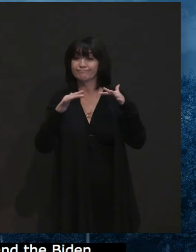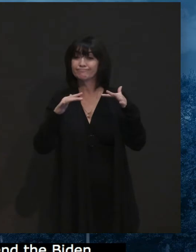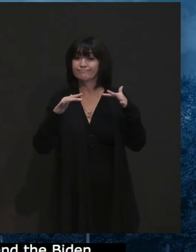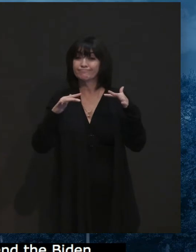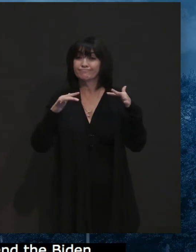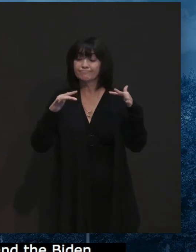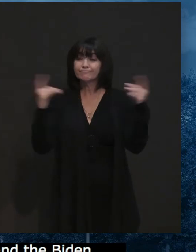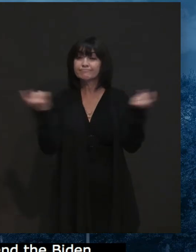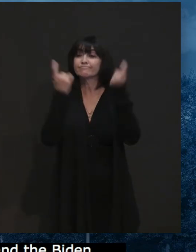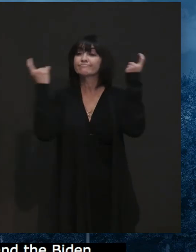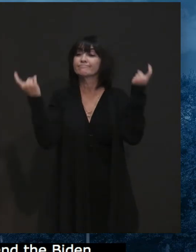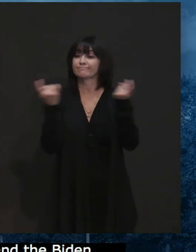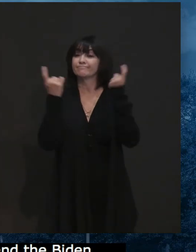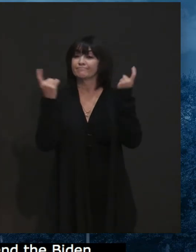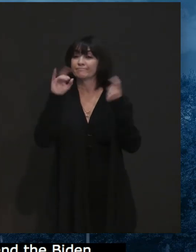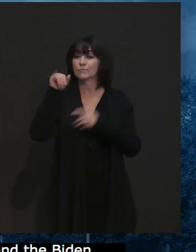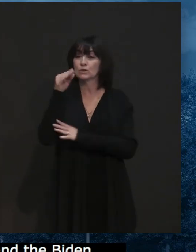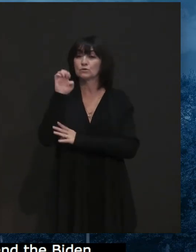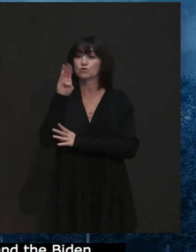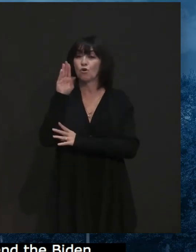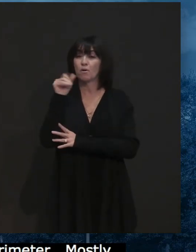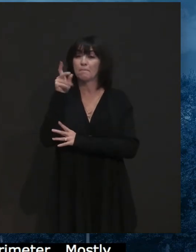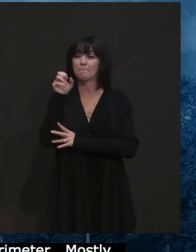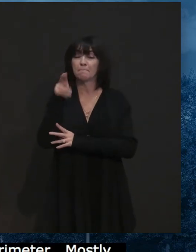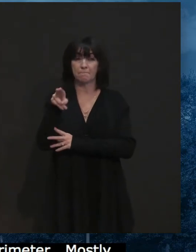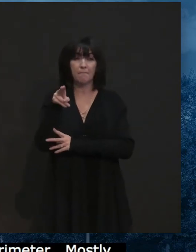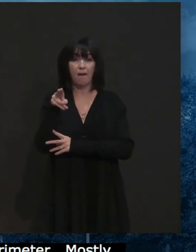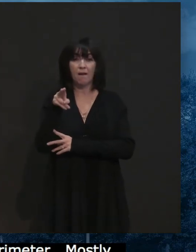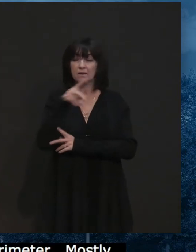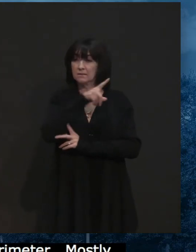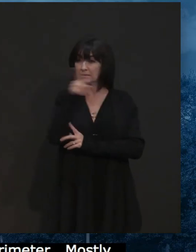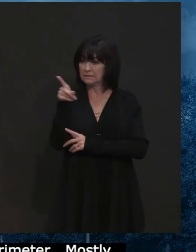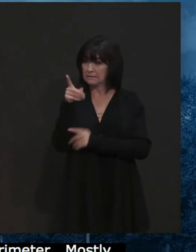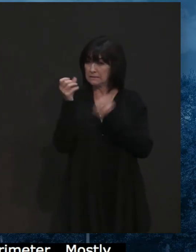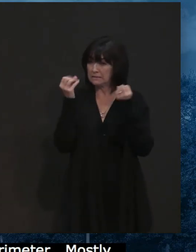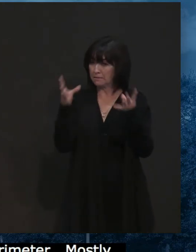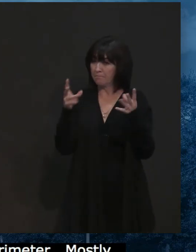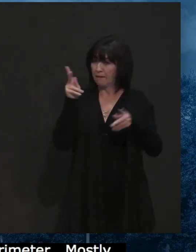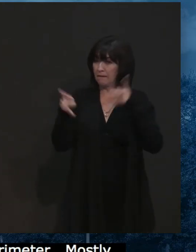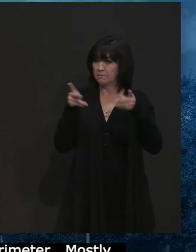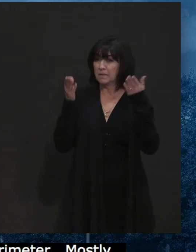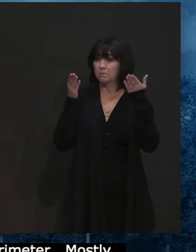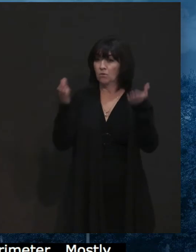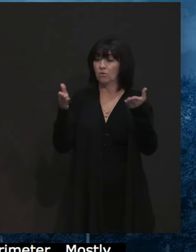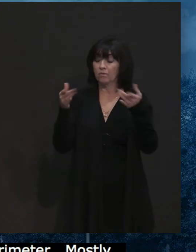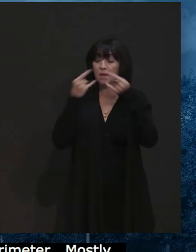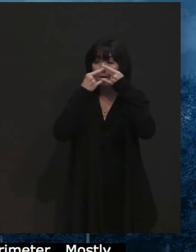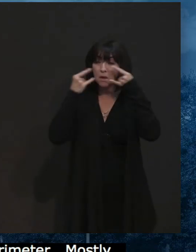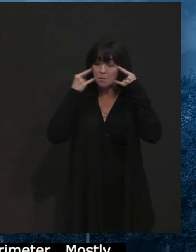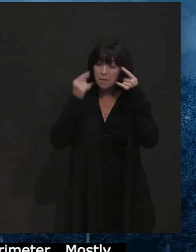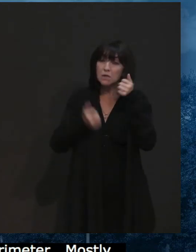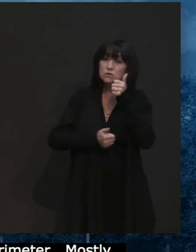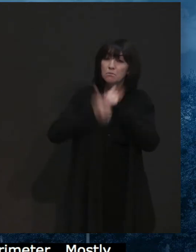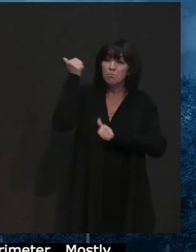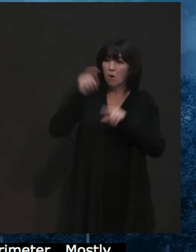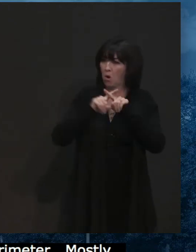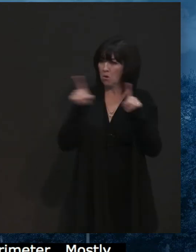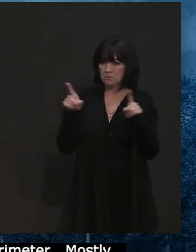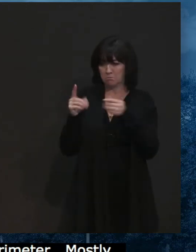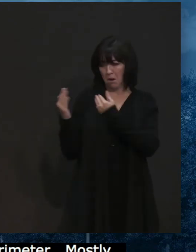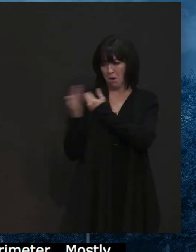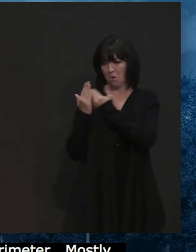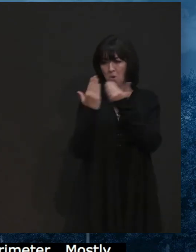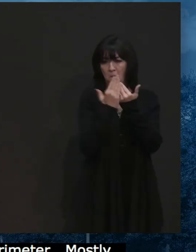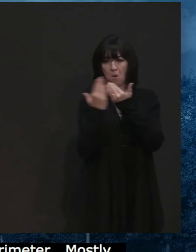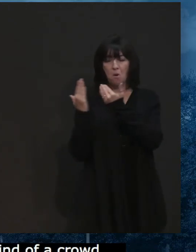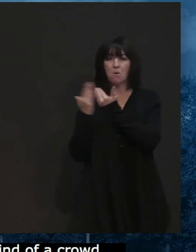not, from the same household. So do you think it was appropriate to see that kind of a crowd out there? And are you worried about an outbreak stemming